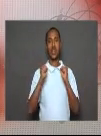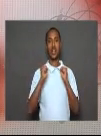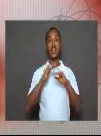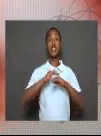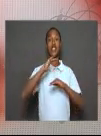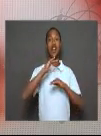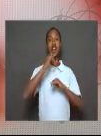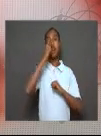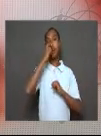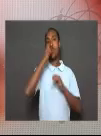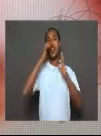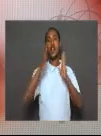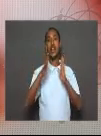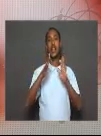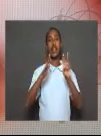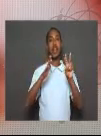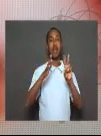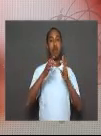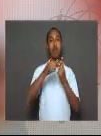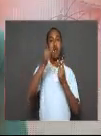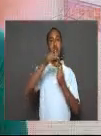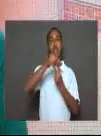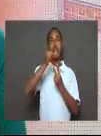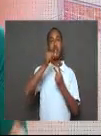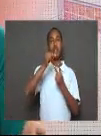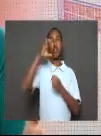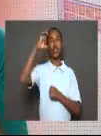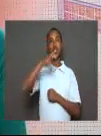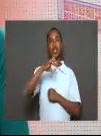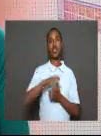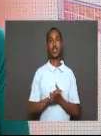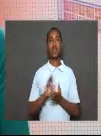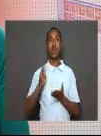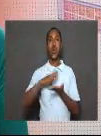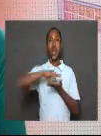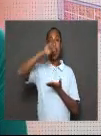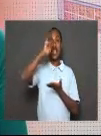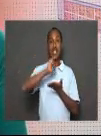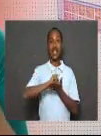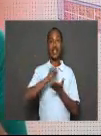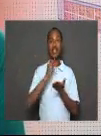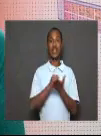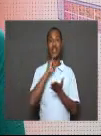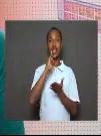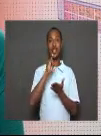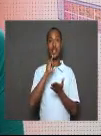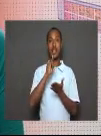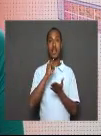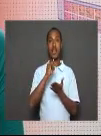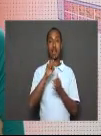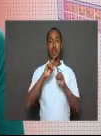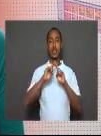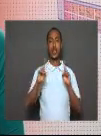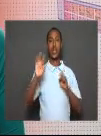than ordinary dipole forces. We learned that it is a particular